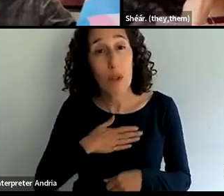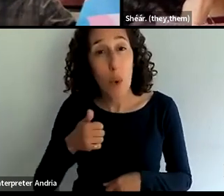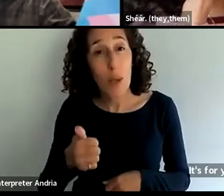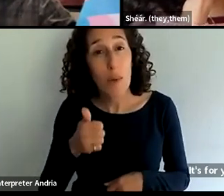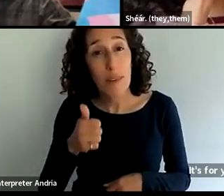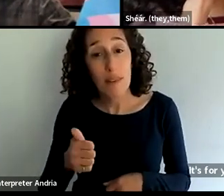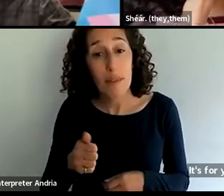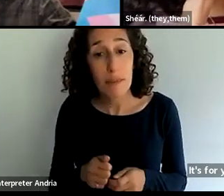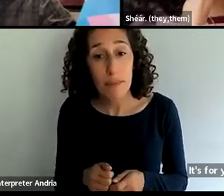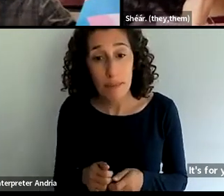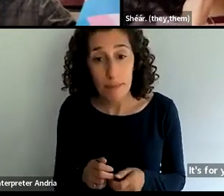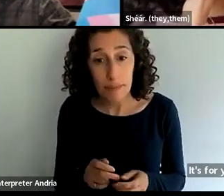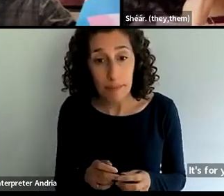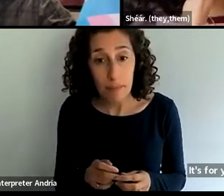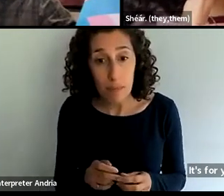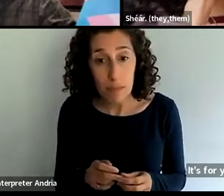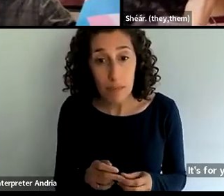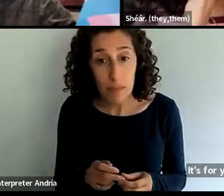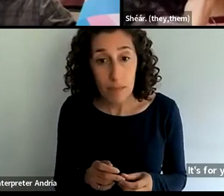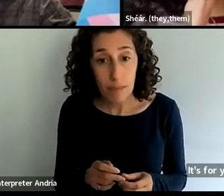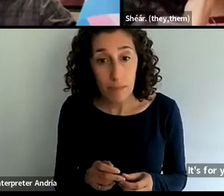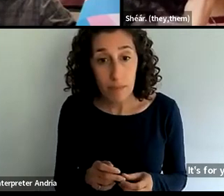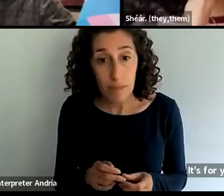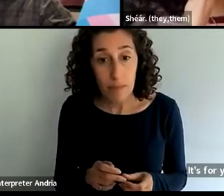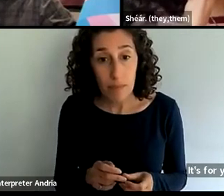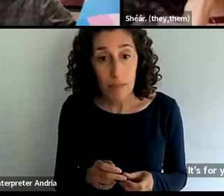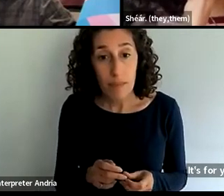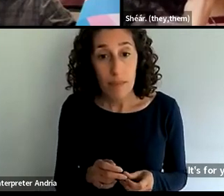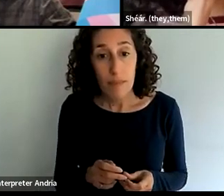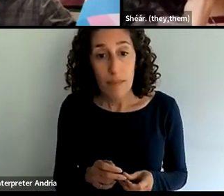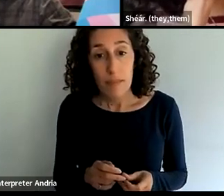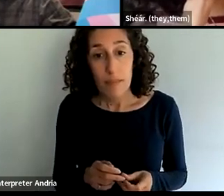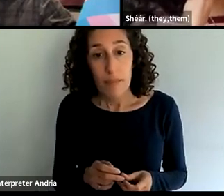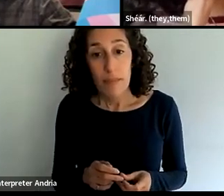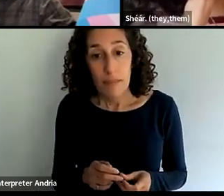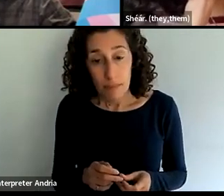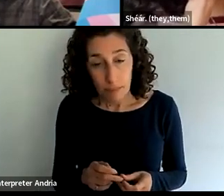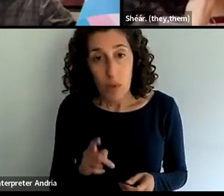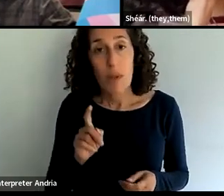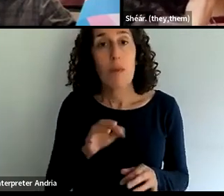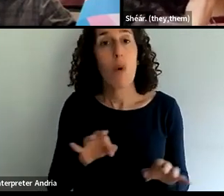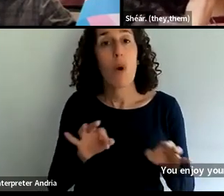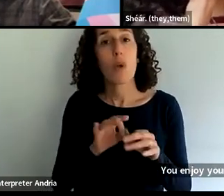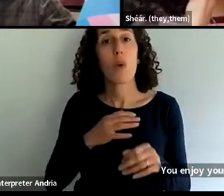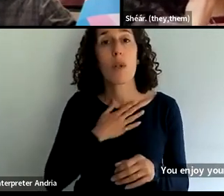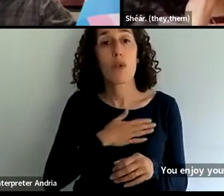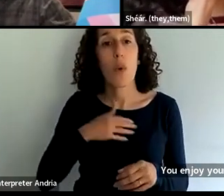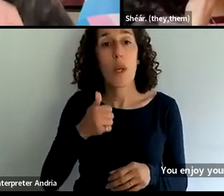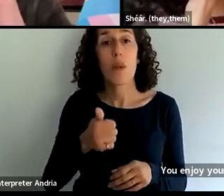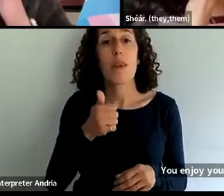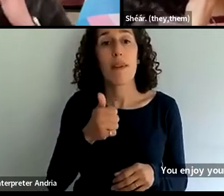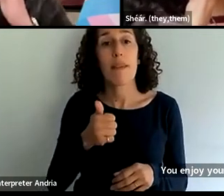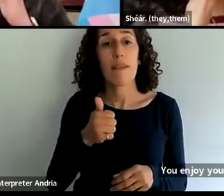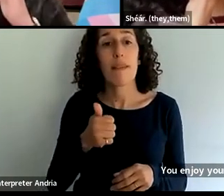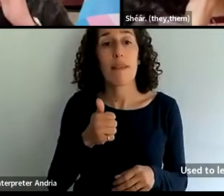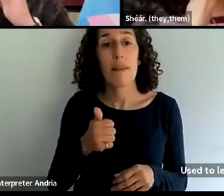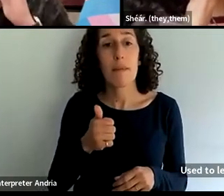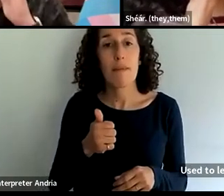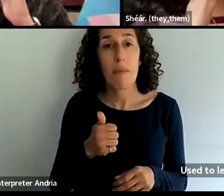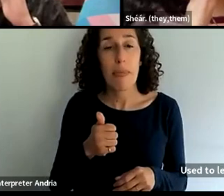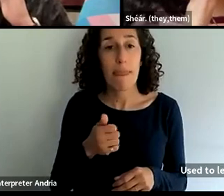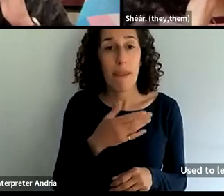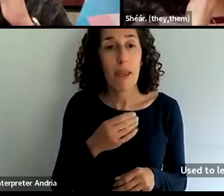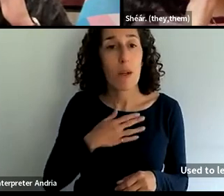you still got a strut and a twist in your hip, enjoy yourself, or giddy bop in your bop. Enjoy